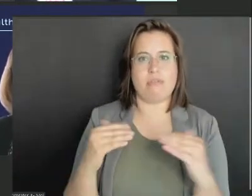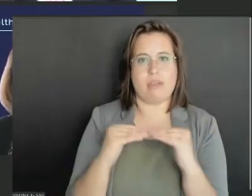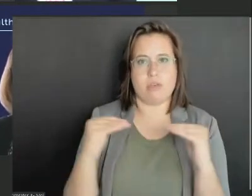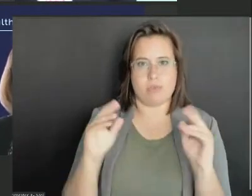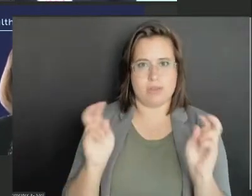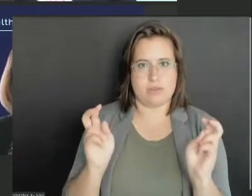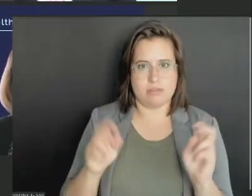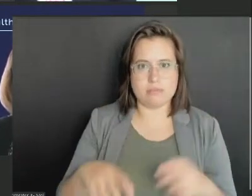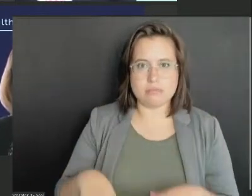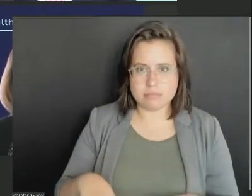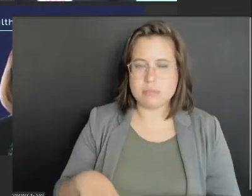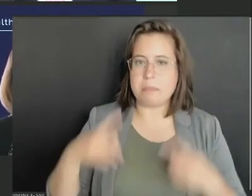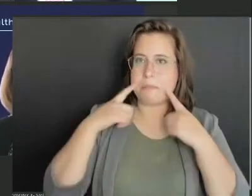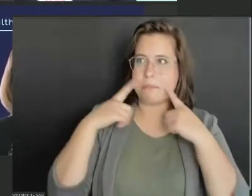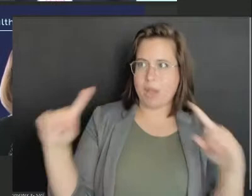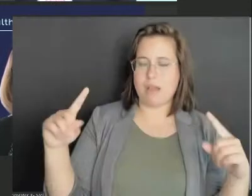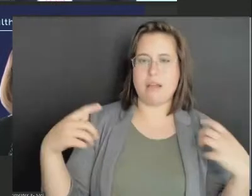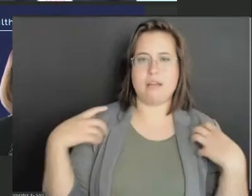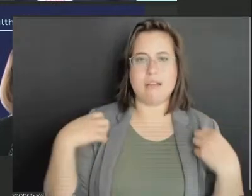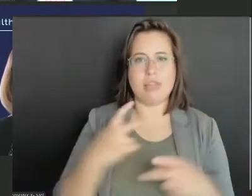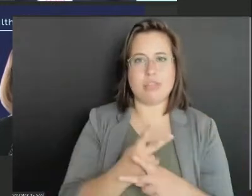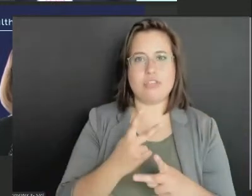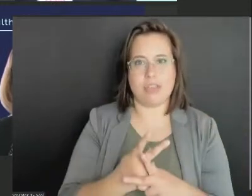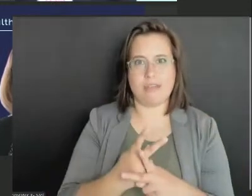making healthcare a human right. Thank you.